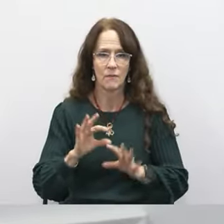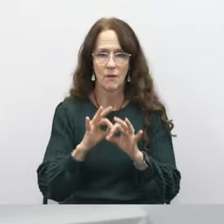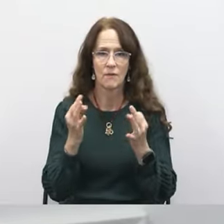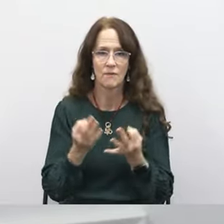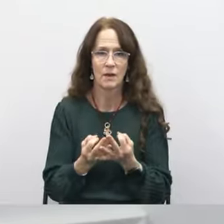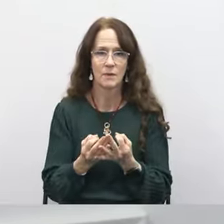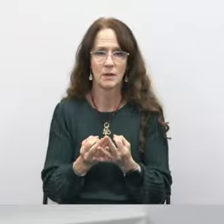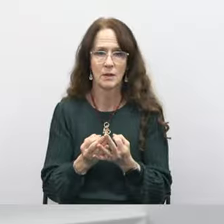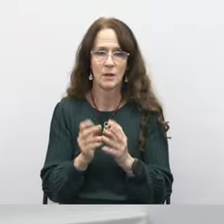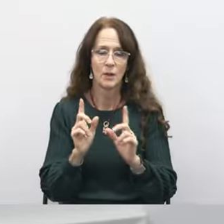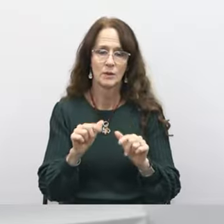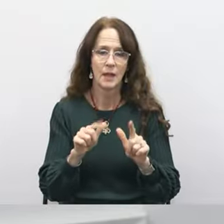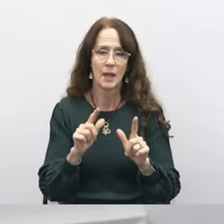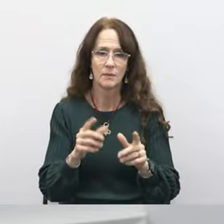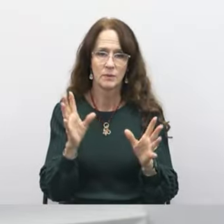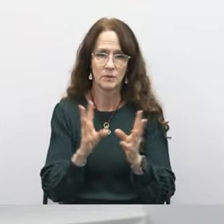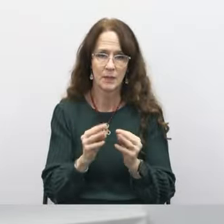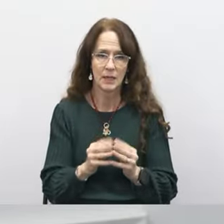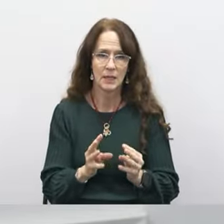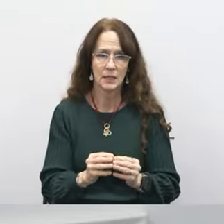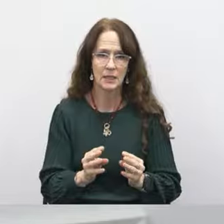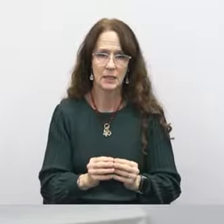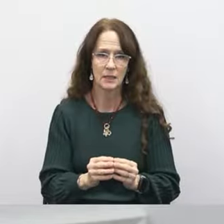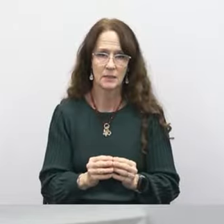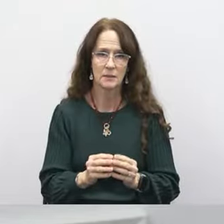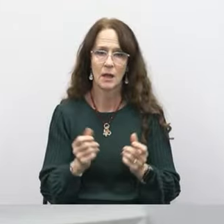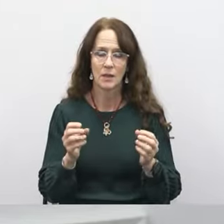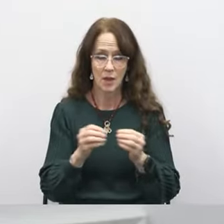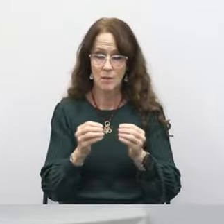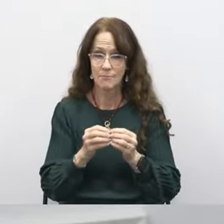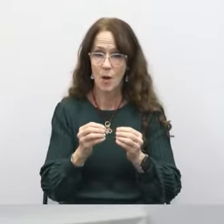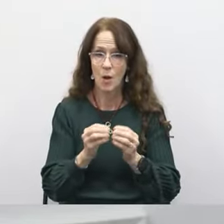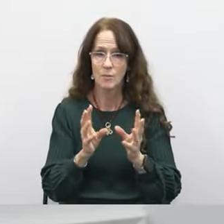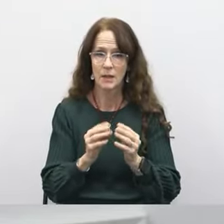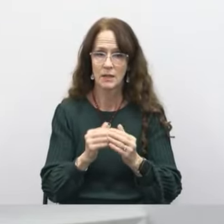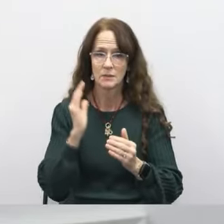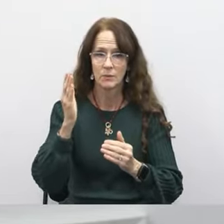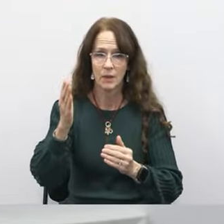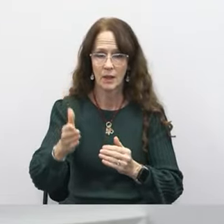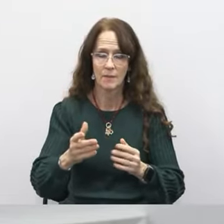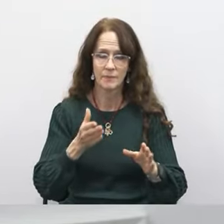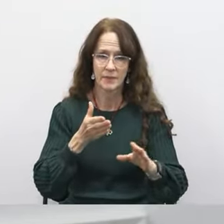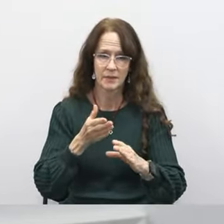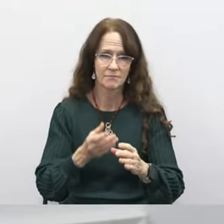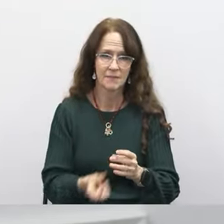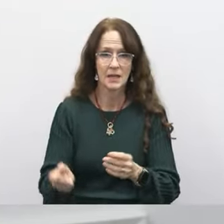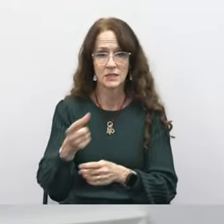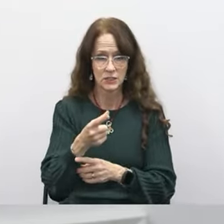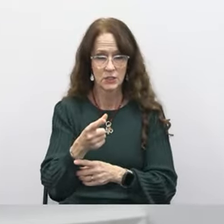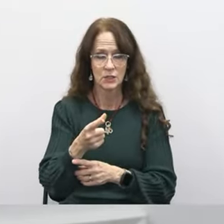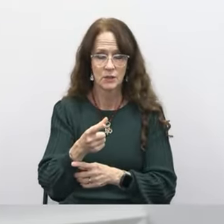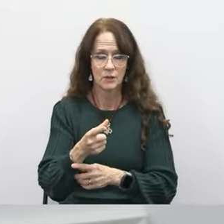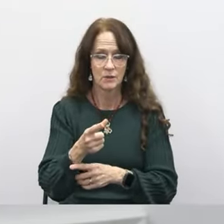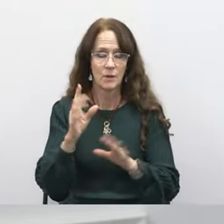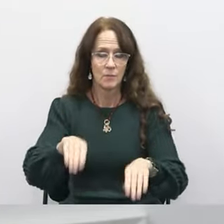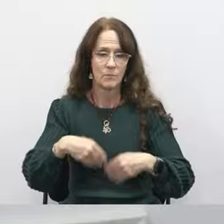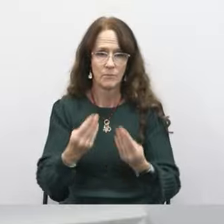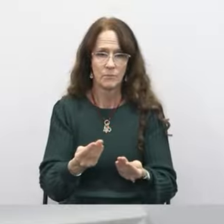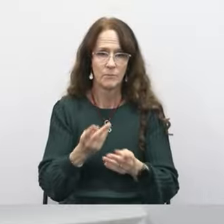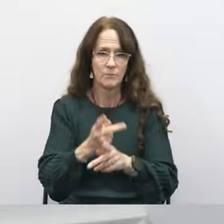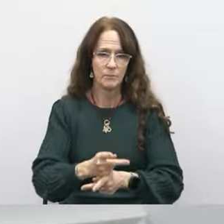came out to the information meetings. There are a number of meetings that will occur also after the first of the year to provide care